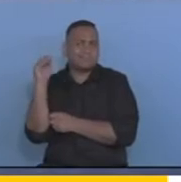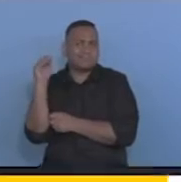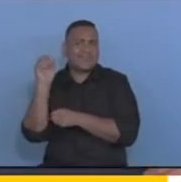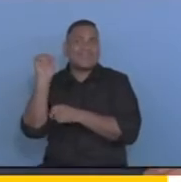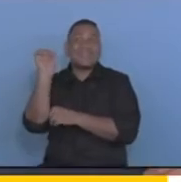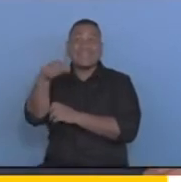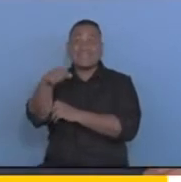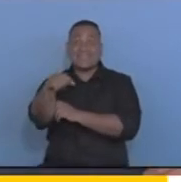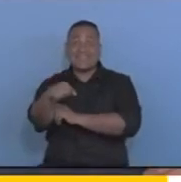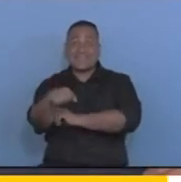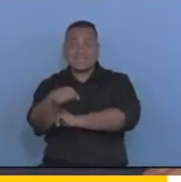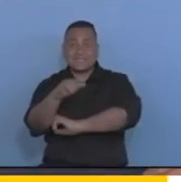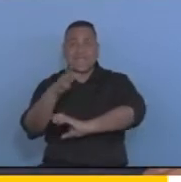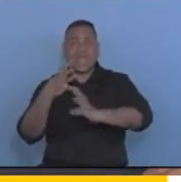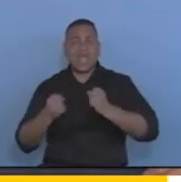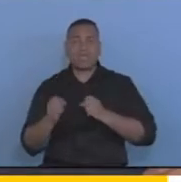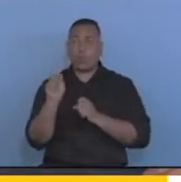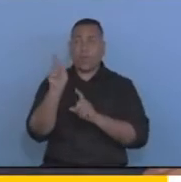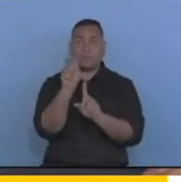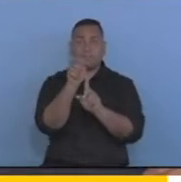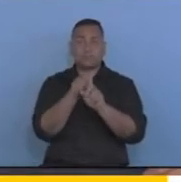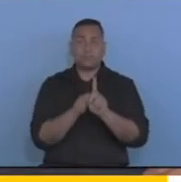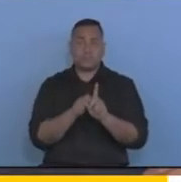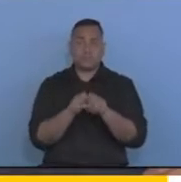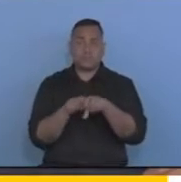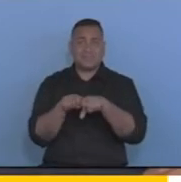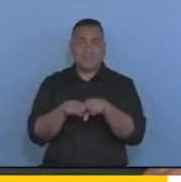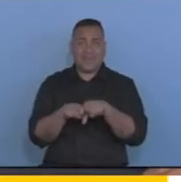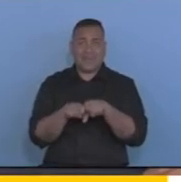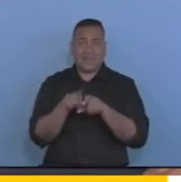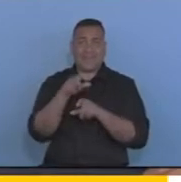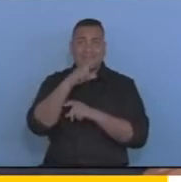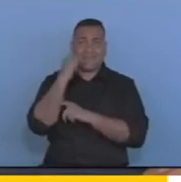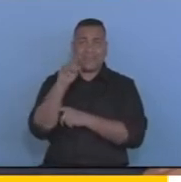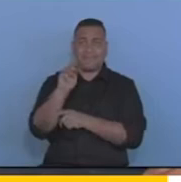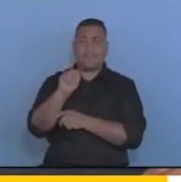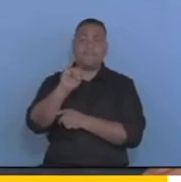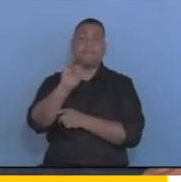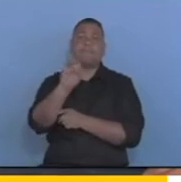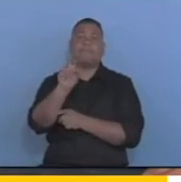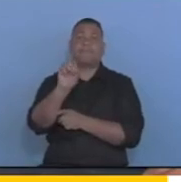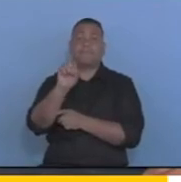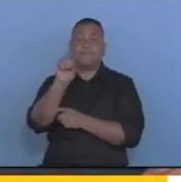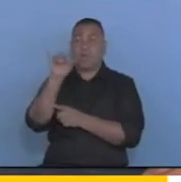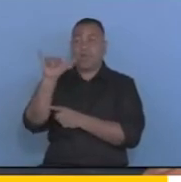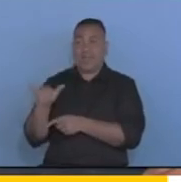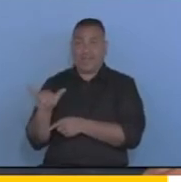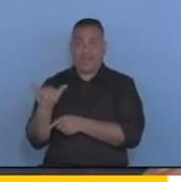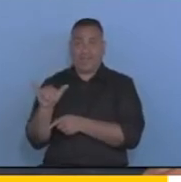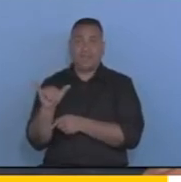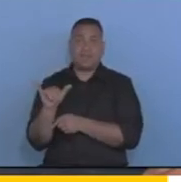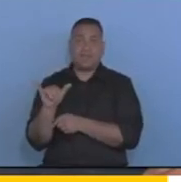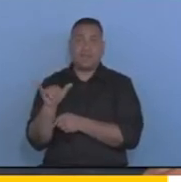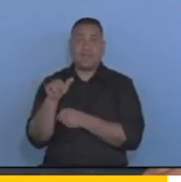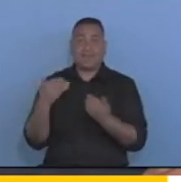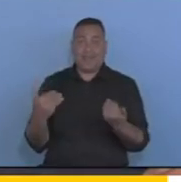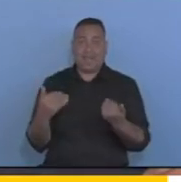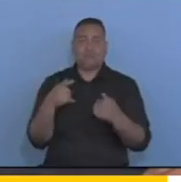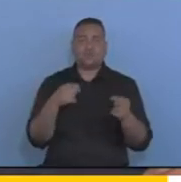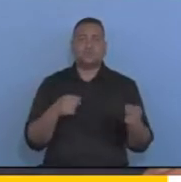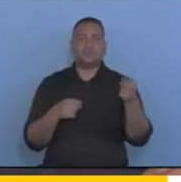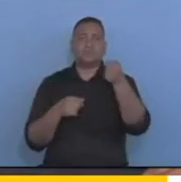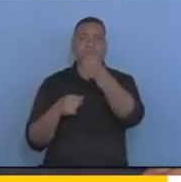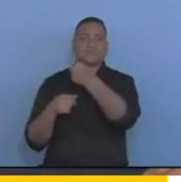Michele Vilukaki, and he currently is employed at another institution.